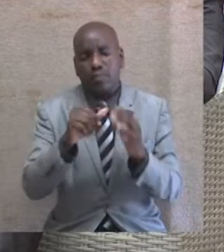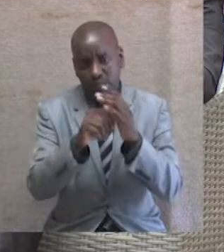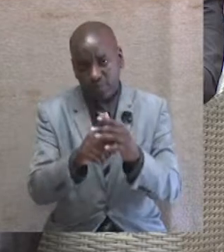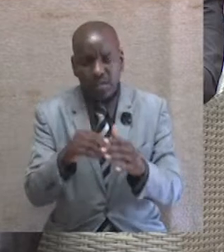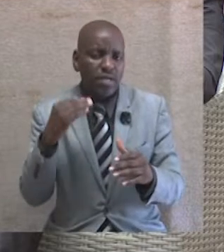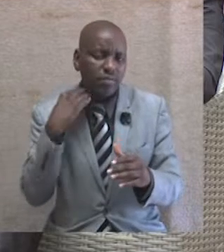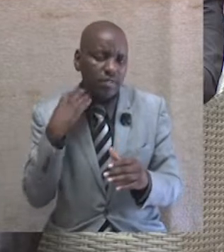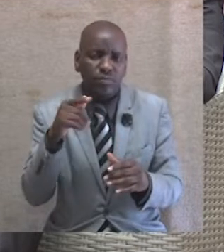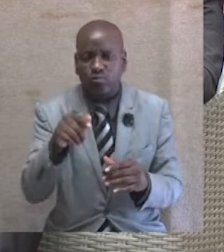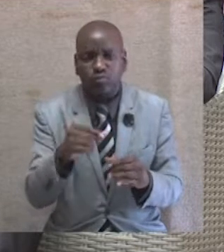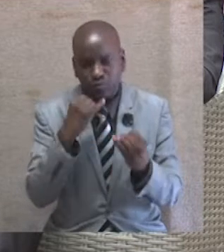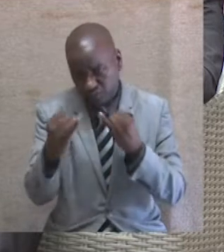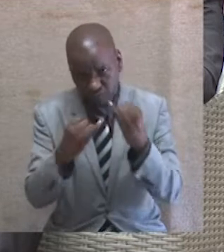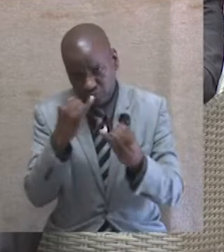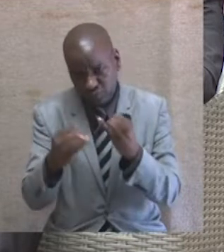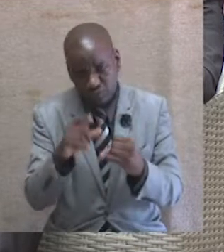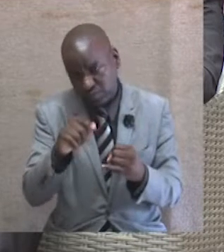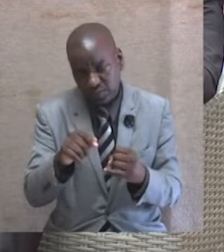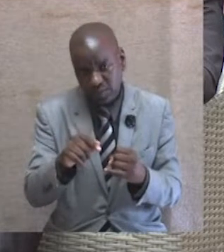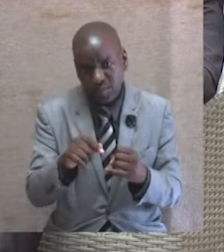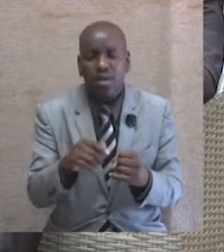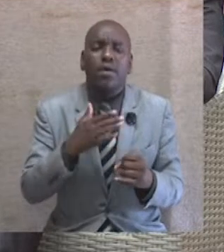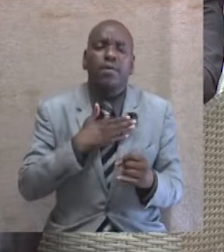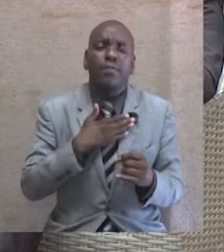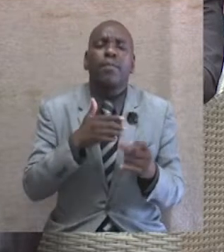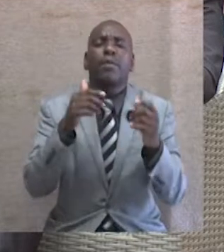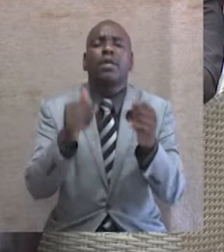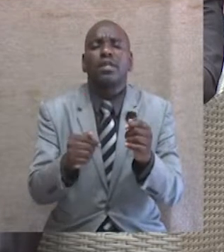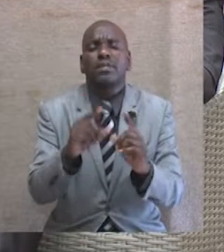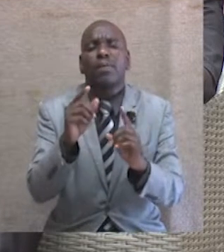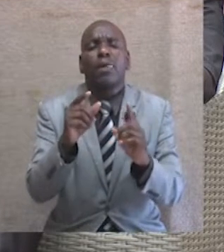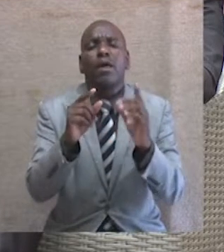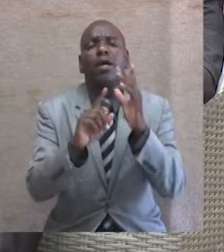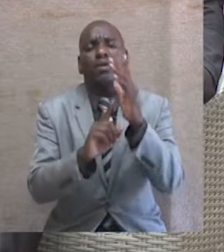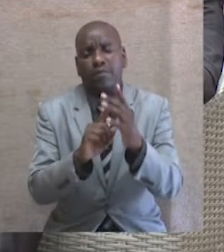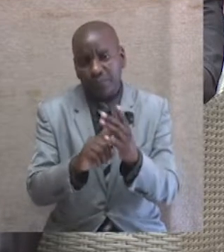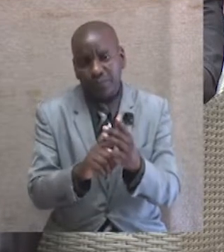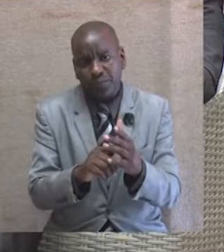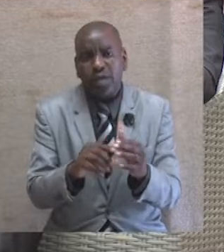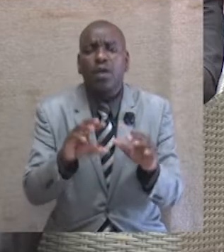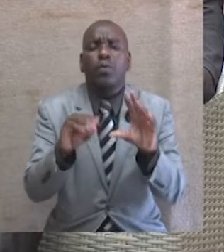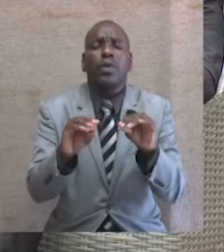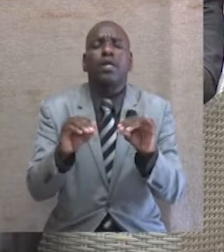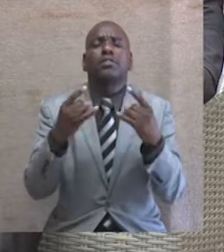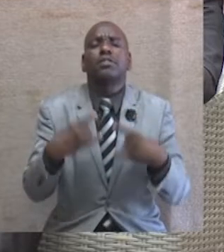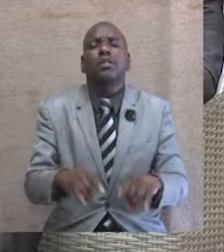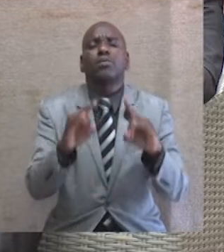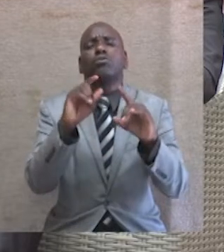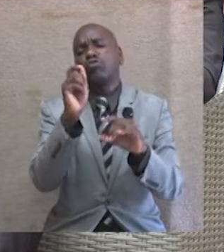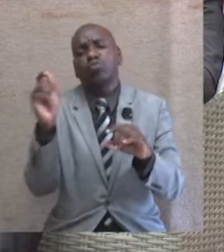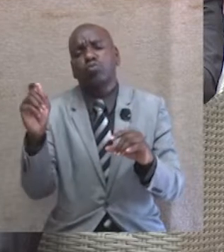quite impressive discussion on this, whereby we are encouraging that the personnel that will